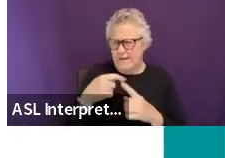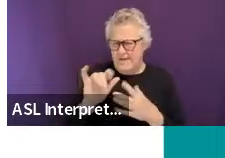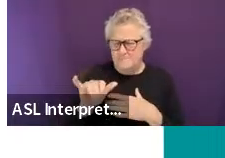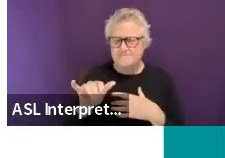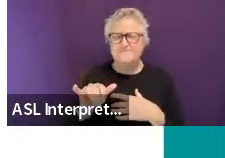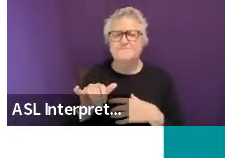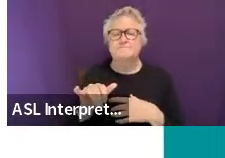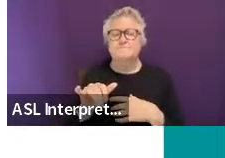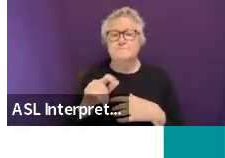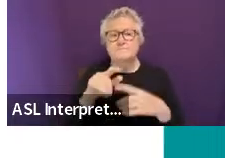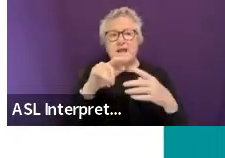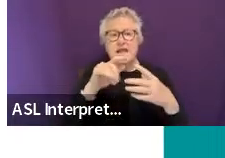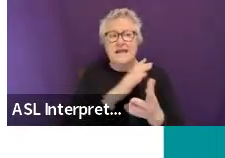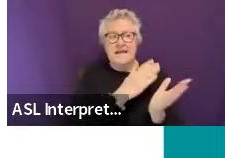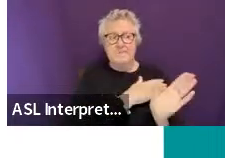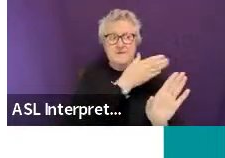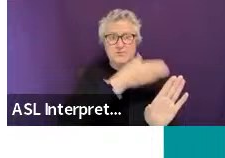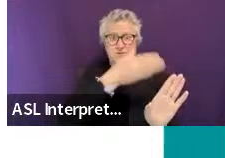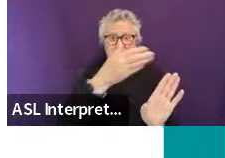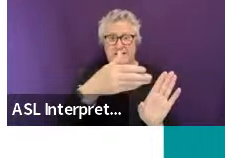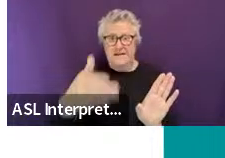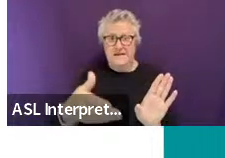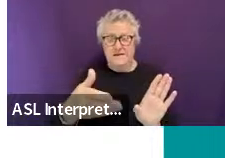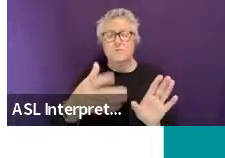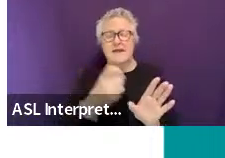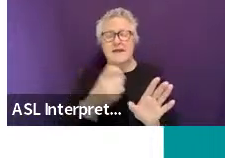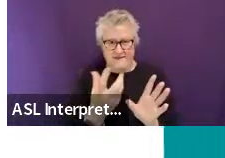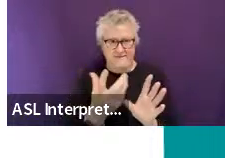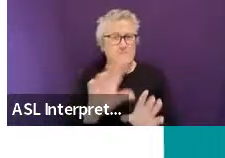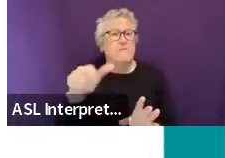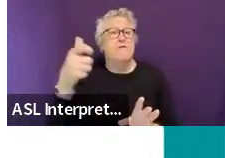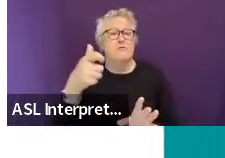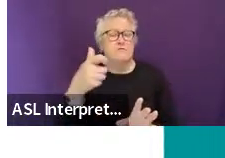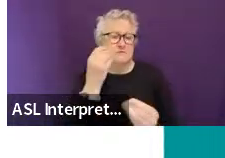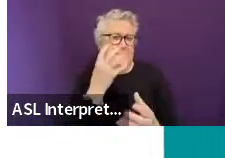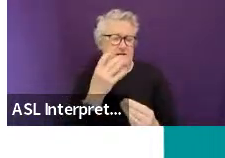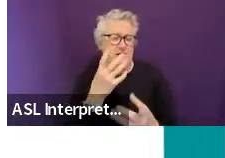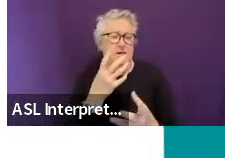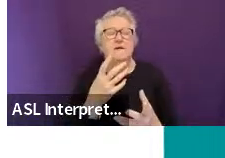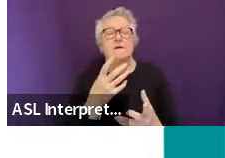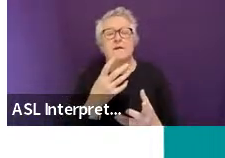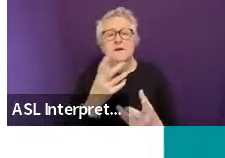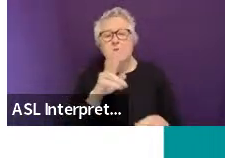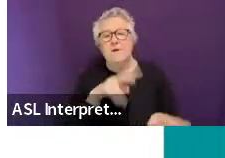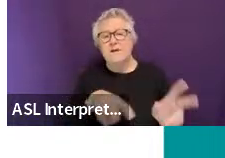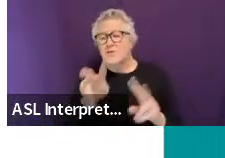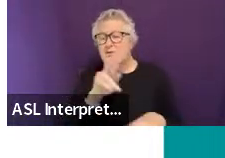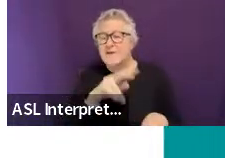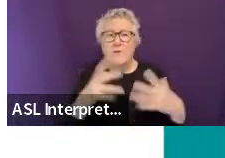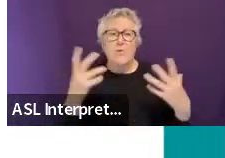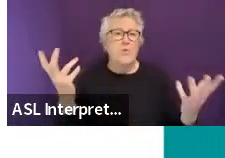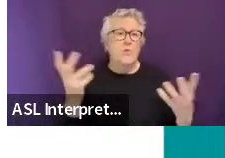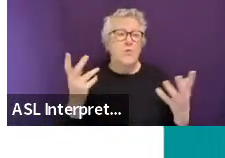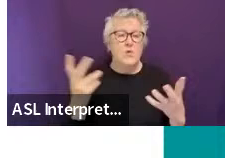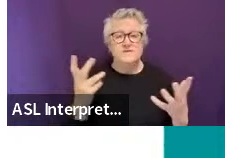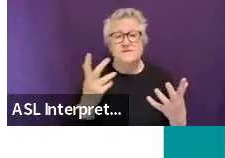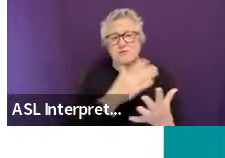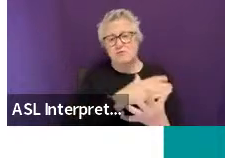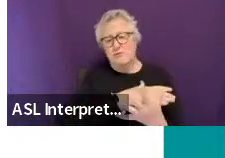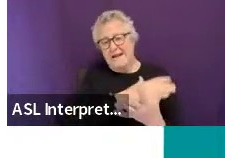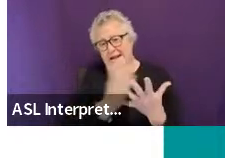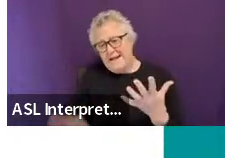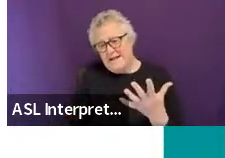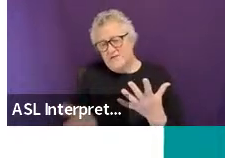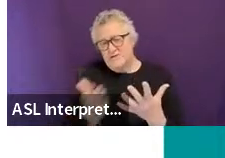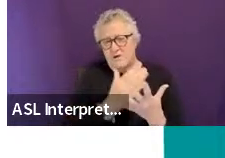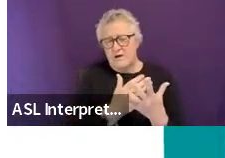set of scenarios for all of us to look at as we look at what's the range of holistic options as we